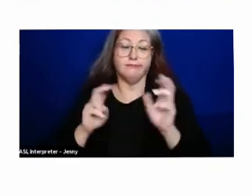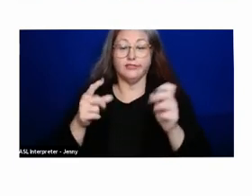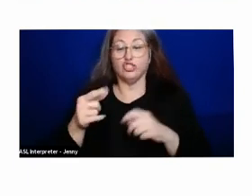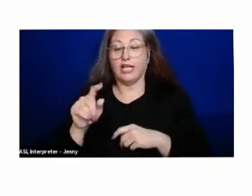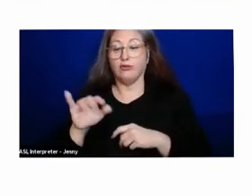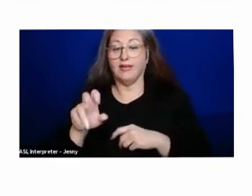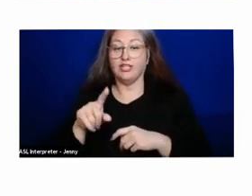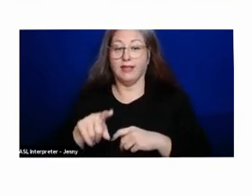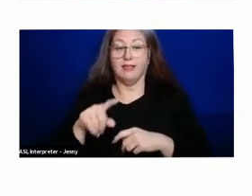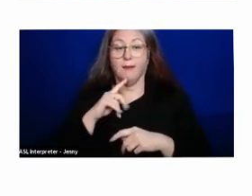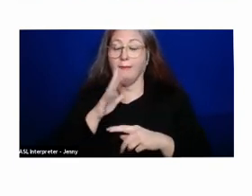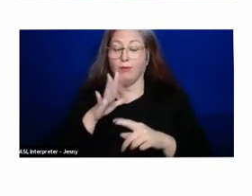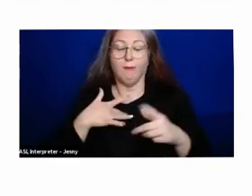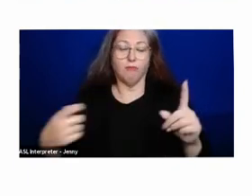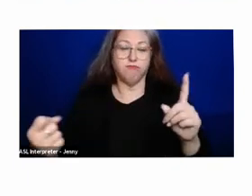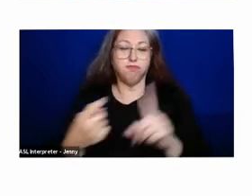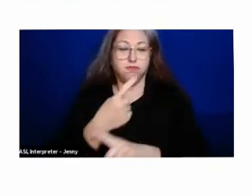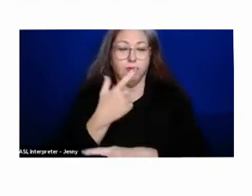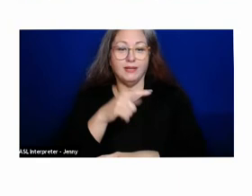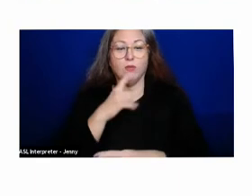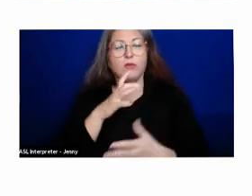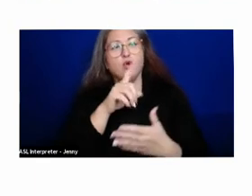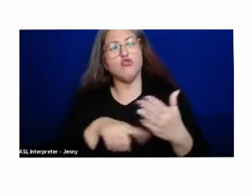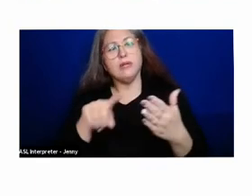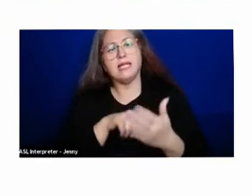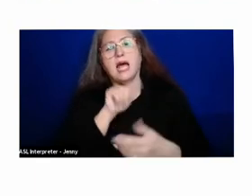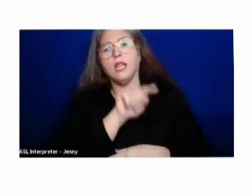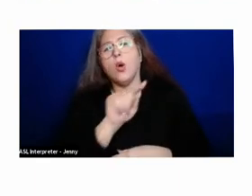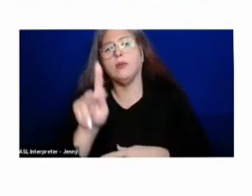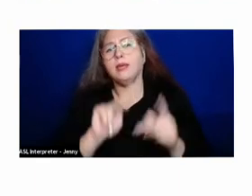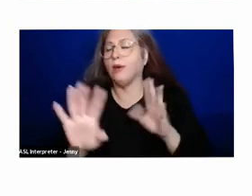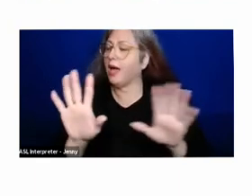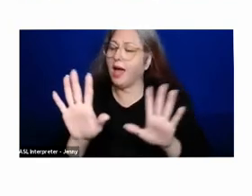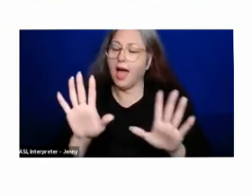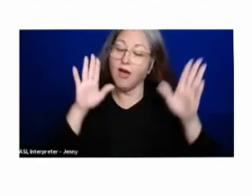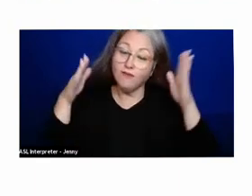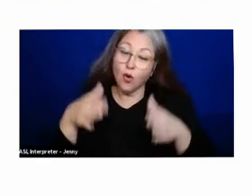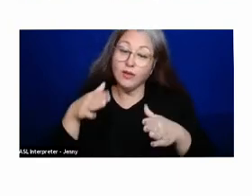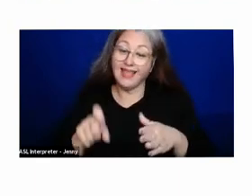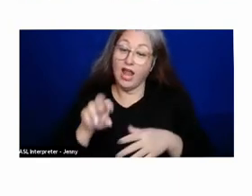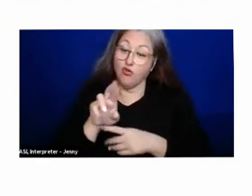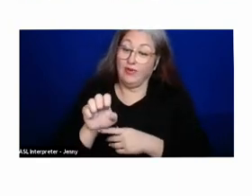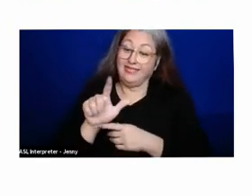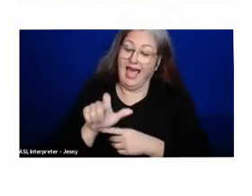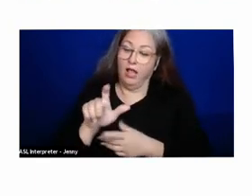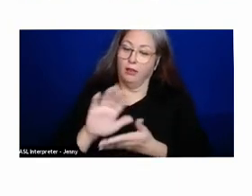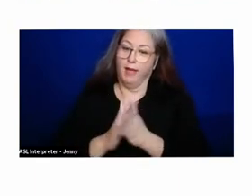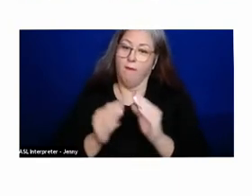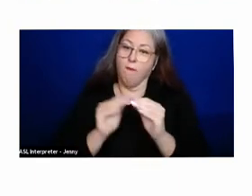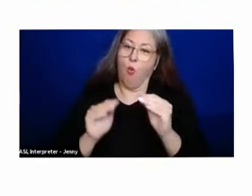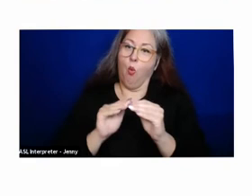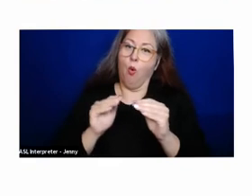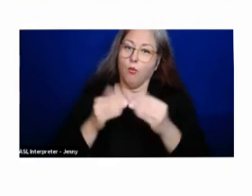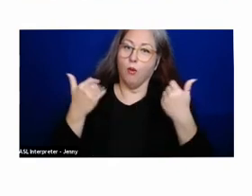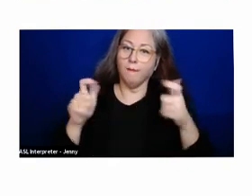often misses the mark because it focuses on criticizing individuals instead of focusing on the fact that resale is being commercialized and that